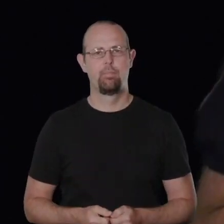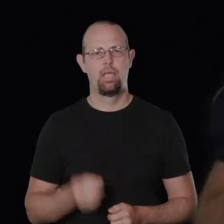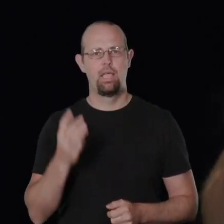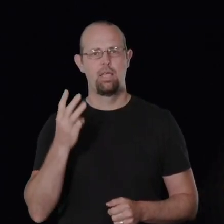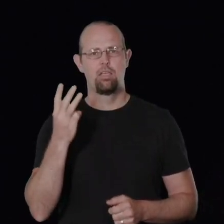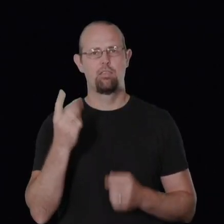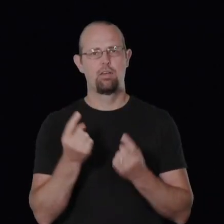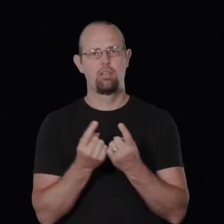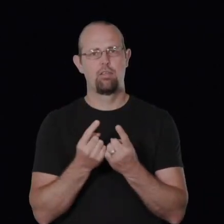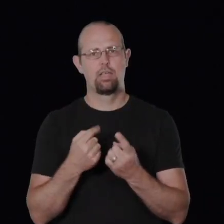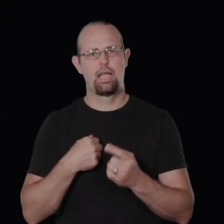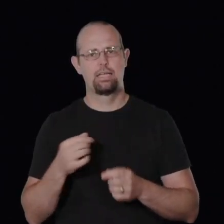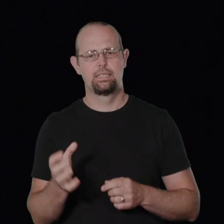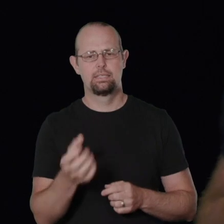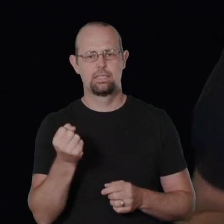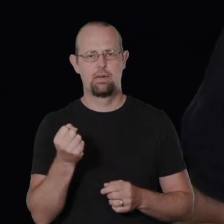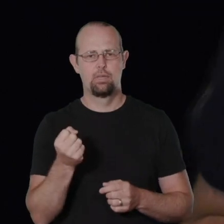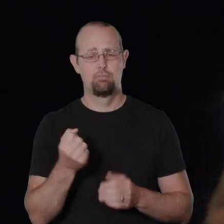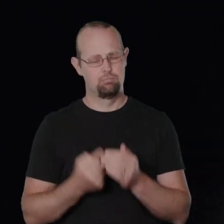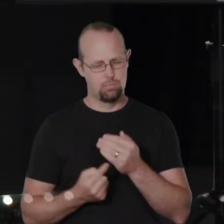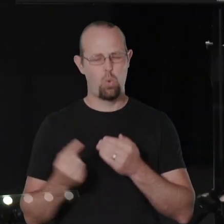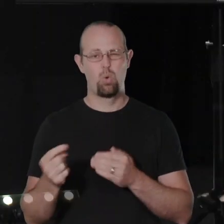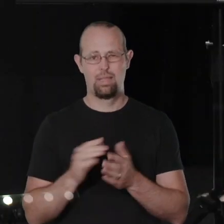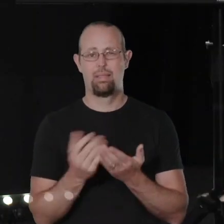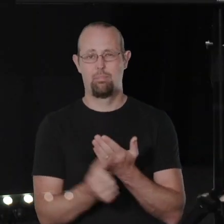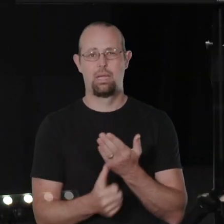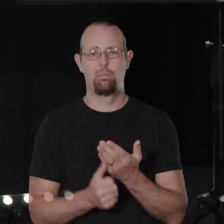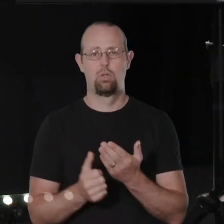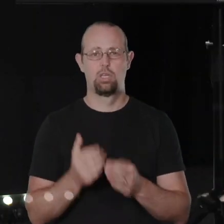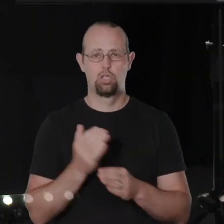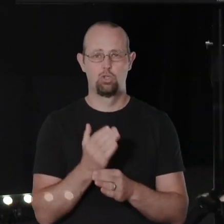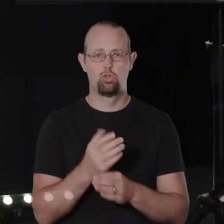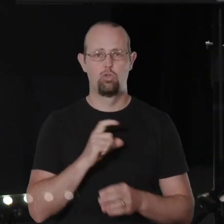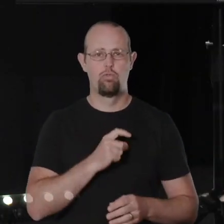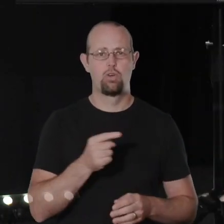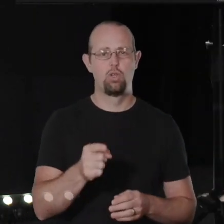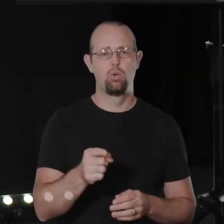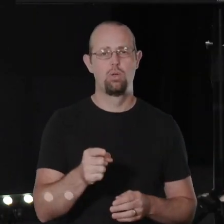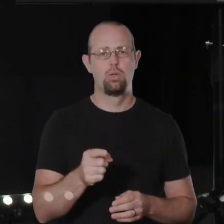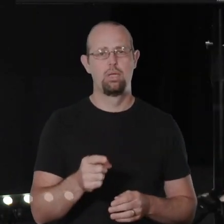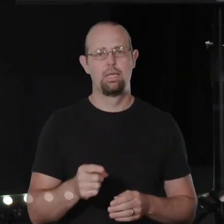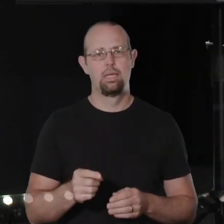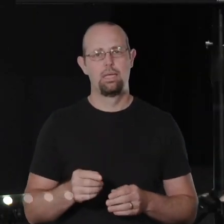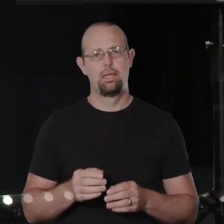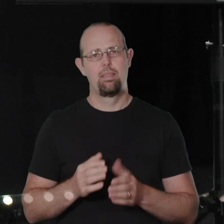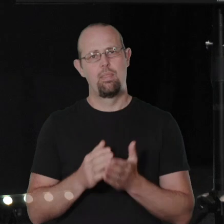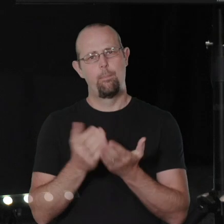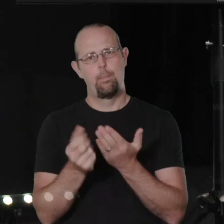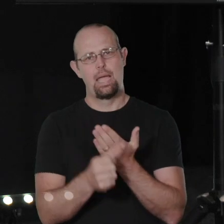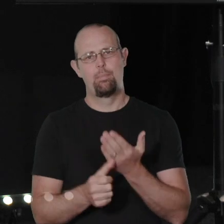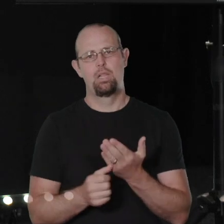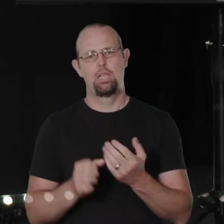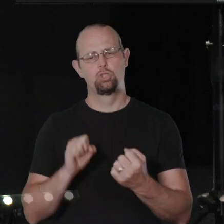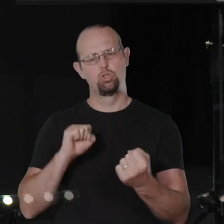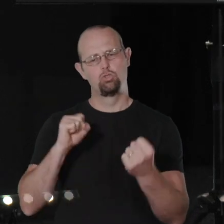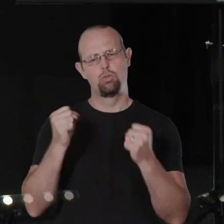discovered only God's word can do for you is God's words transforms you by his